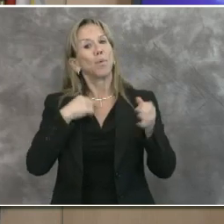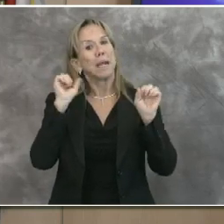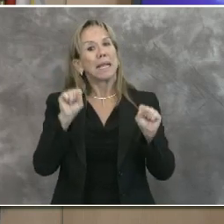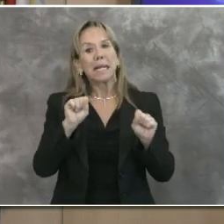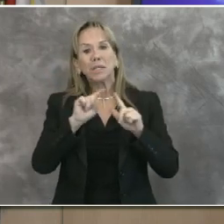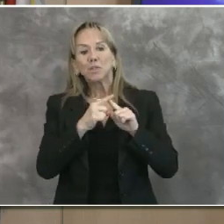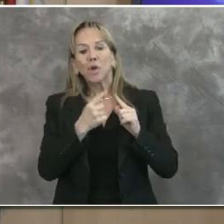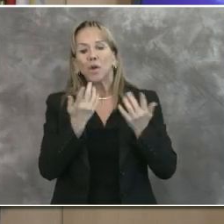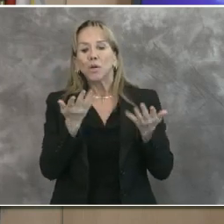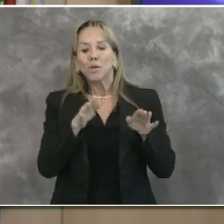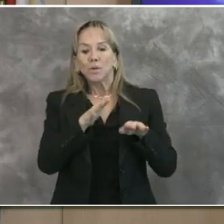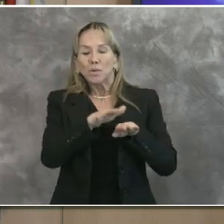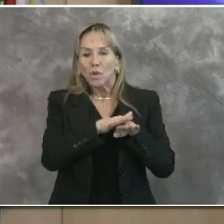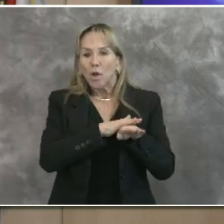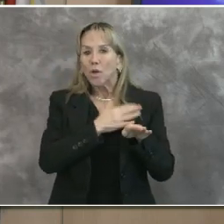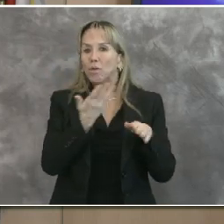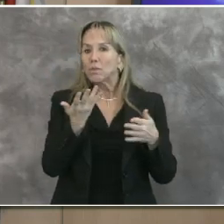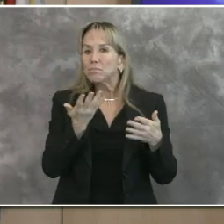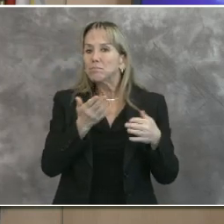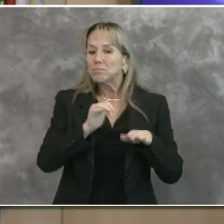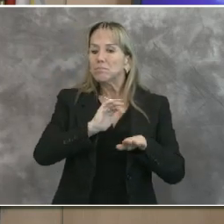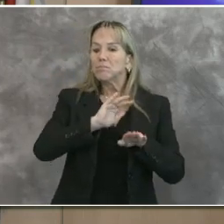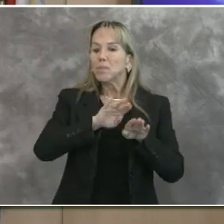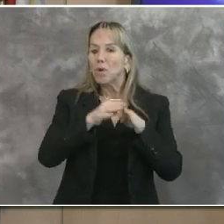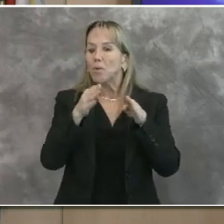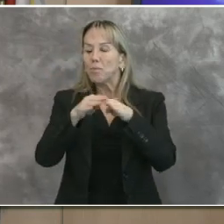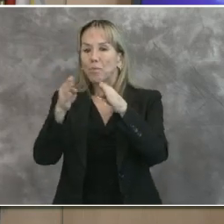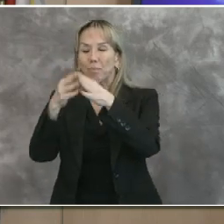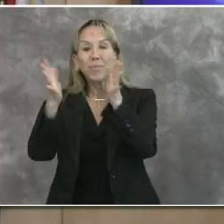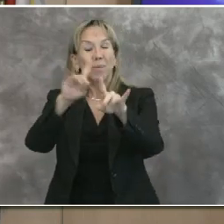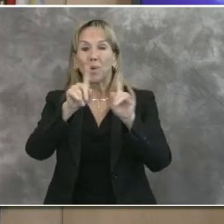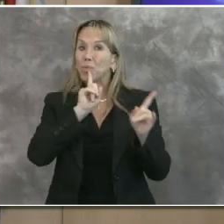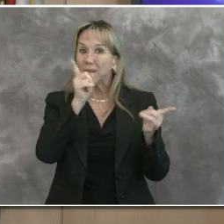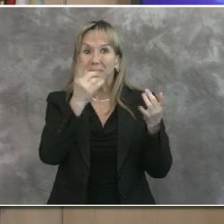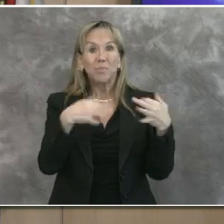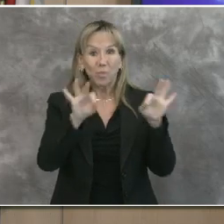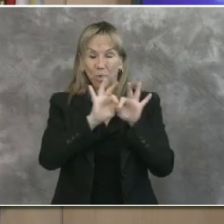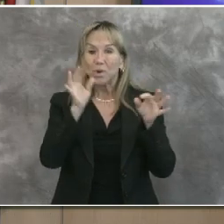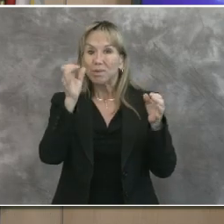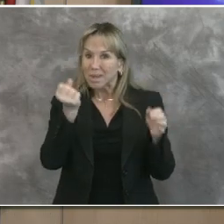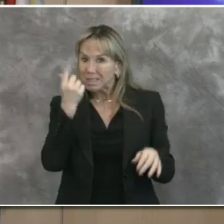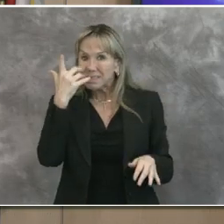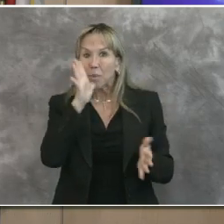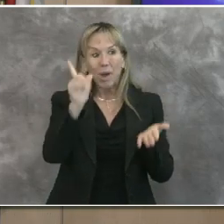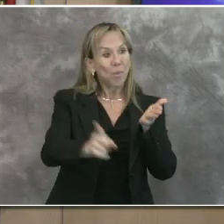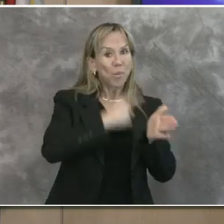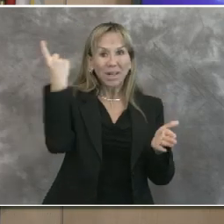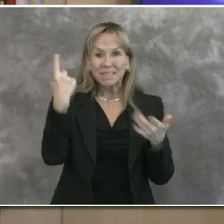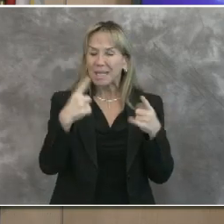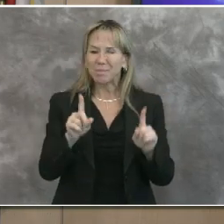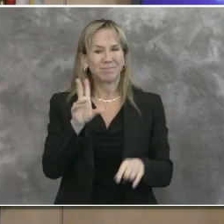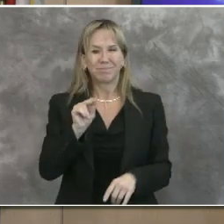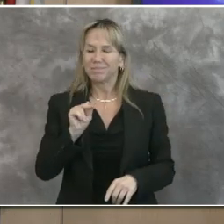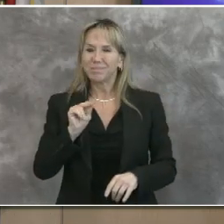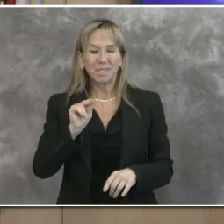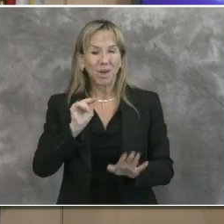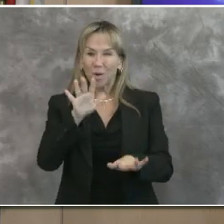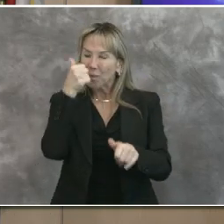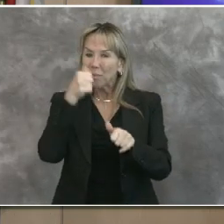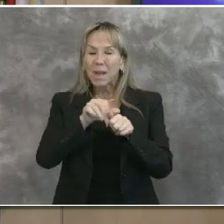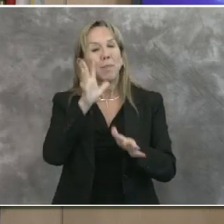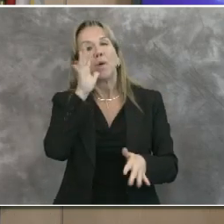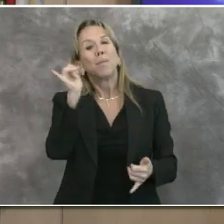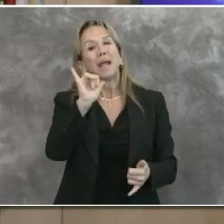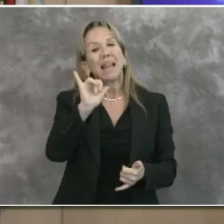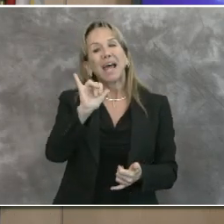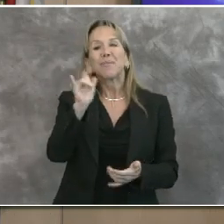of the restrictions. But it's important that we all understand and keep in mind that none of this will happen all at once. It will be like a